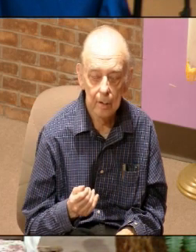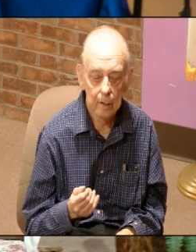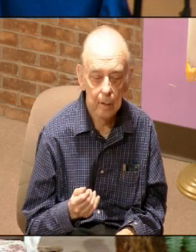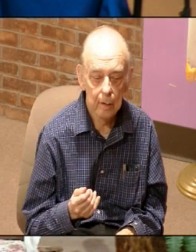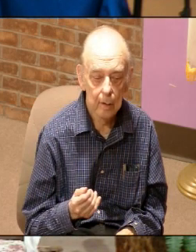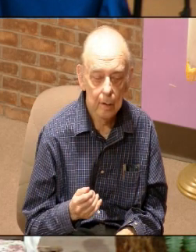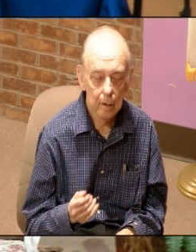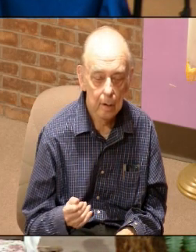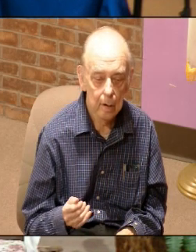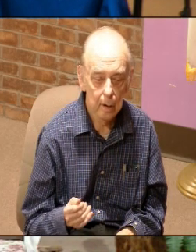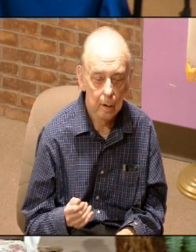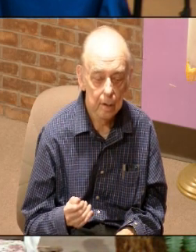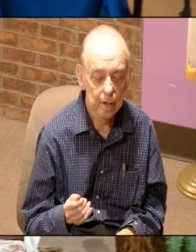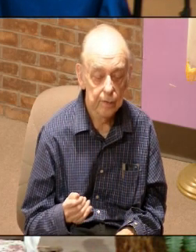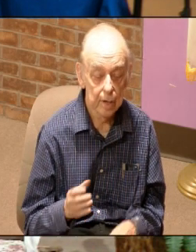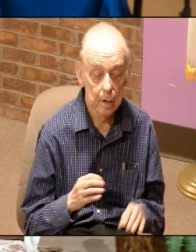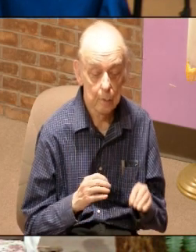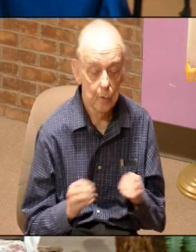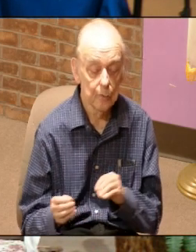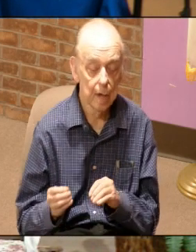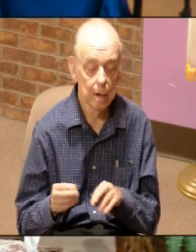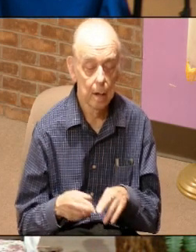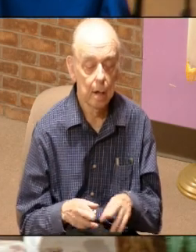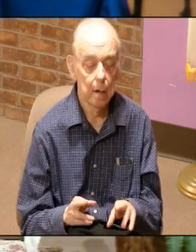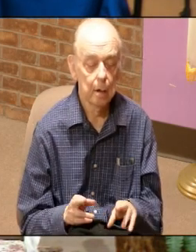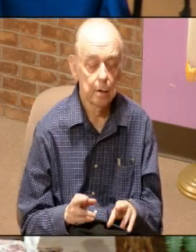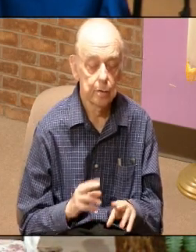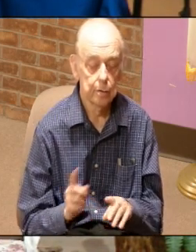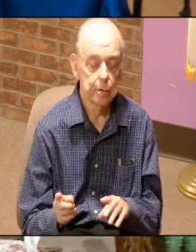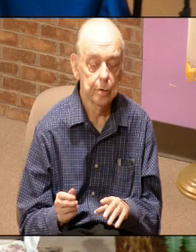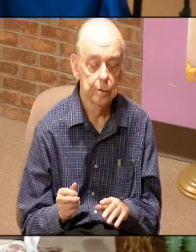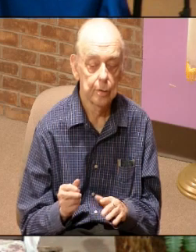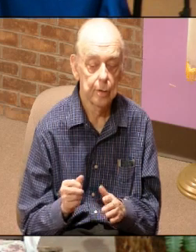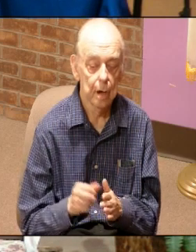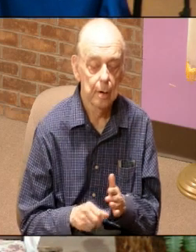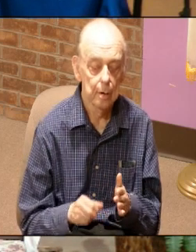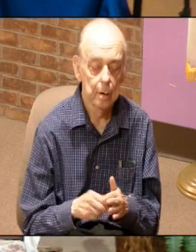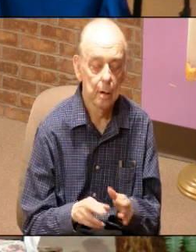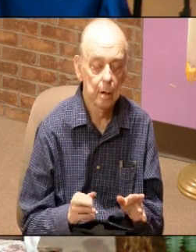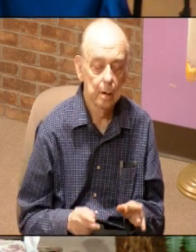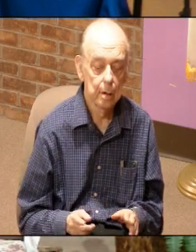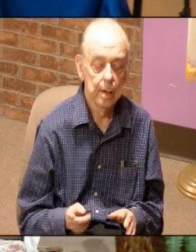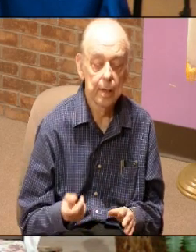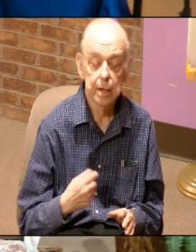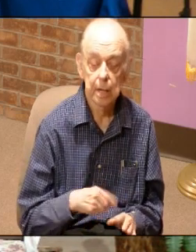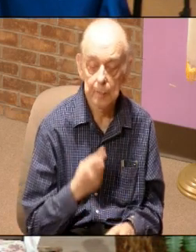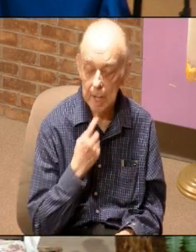as they threw me out of the room and took her to the operating room they came back and they said